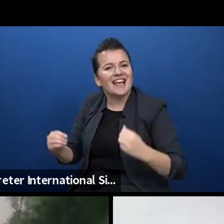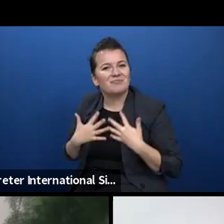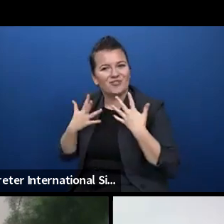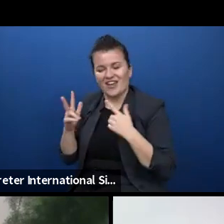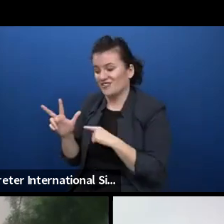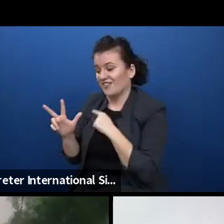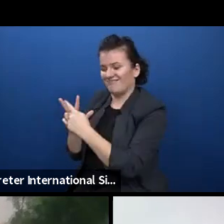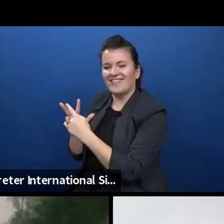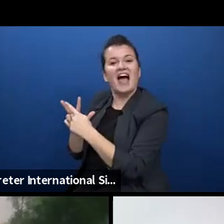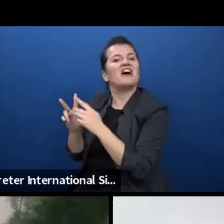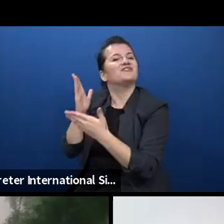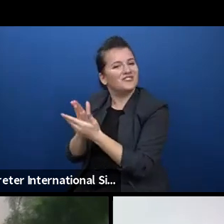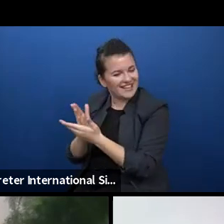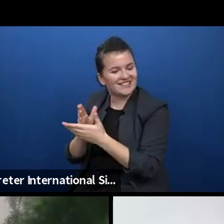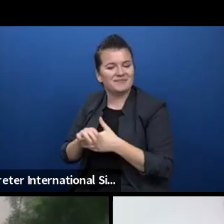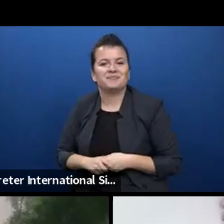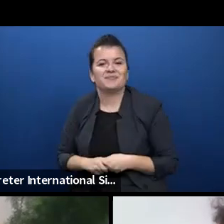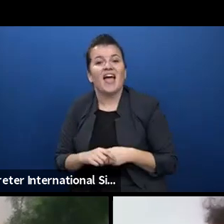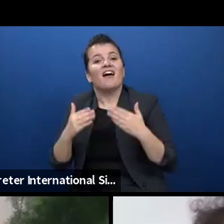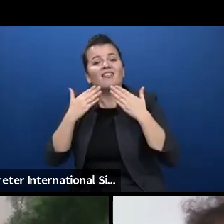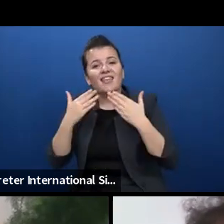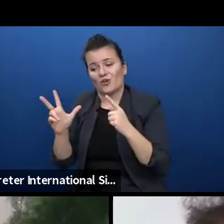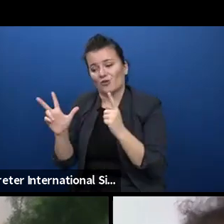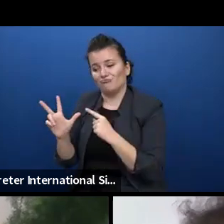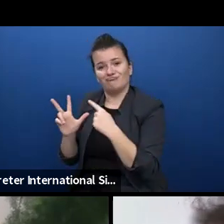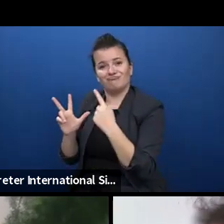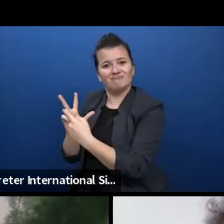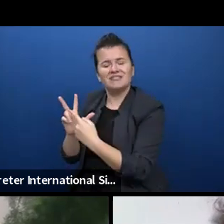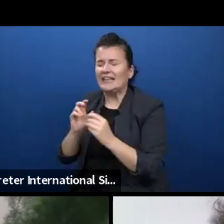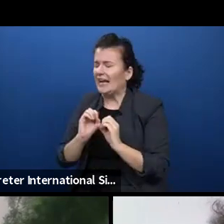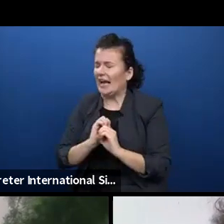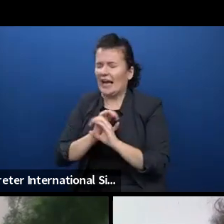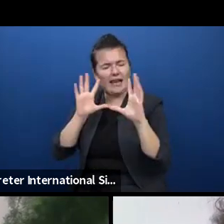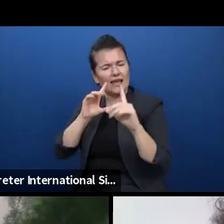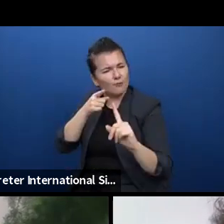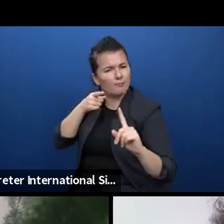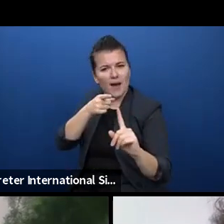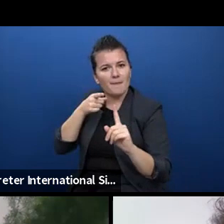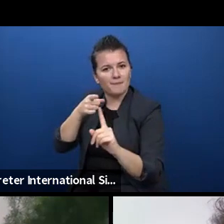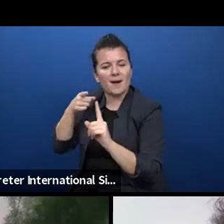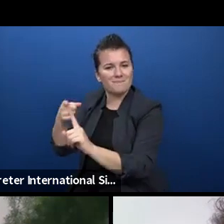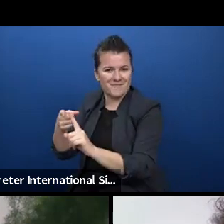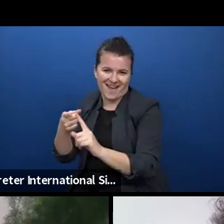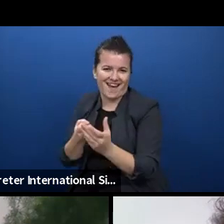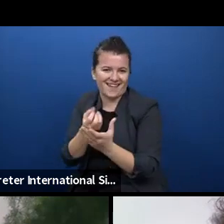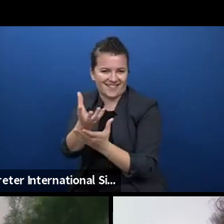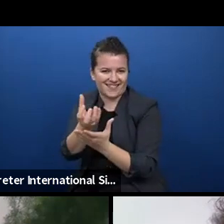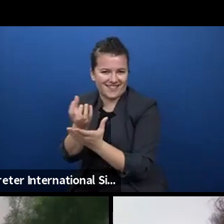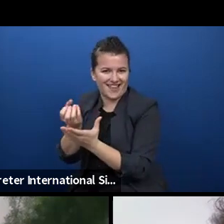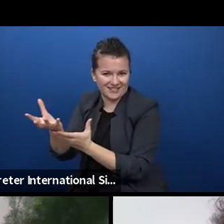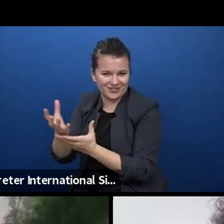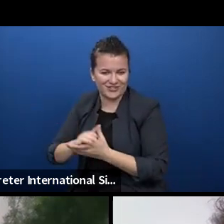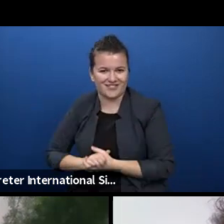your very clear, concise statements. I